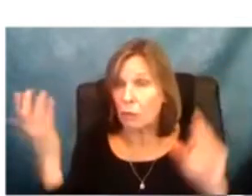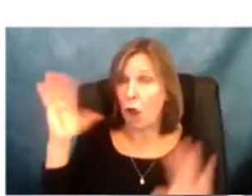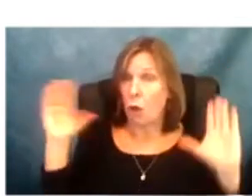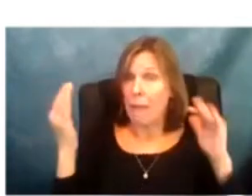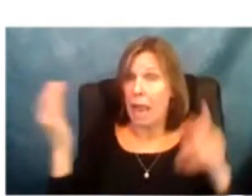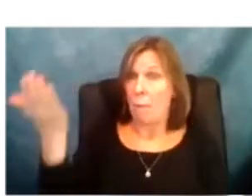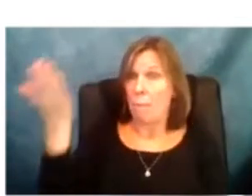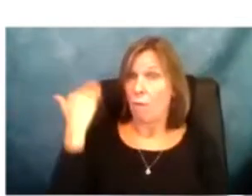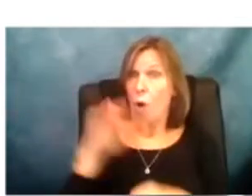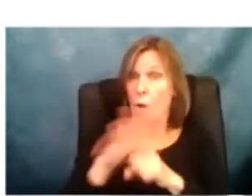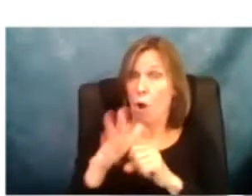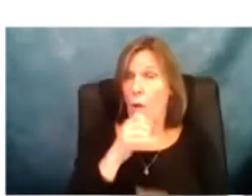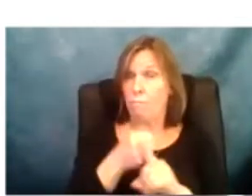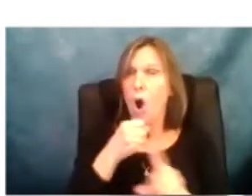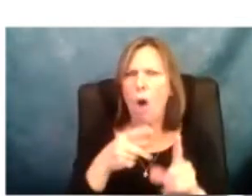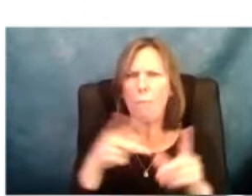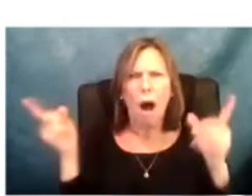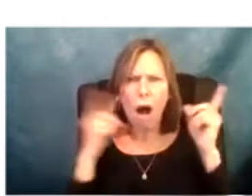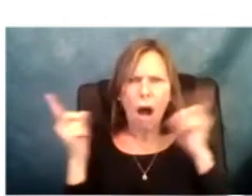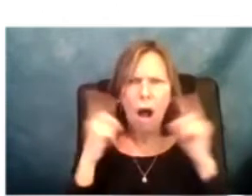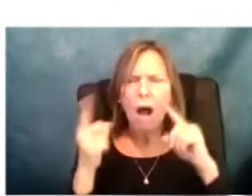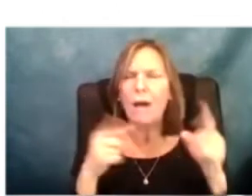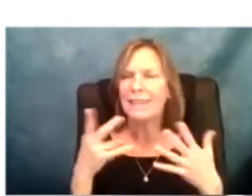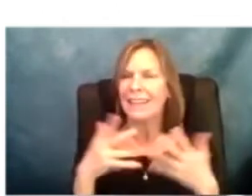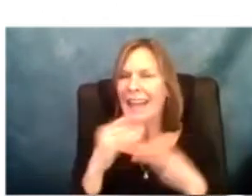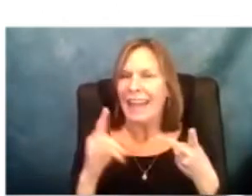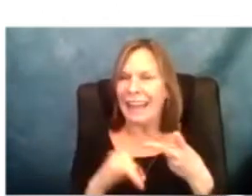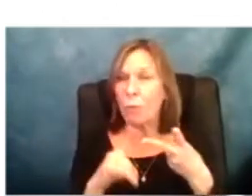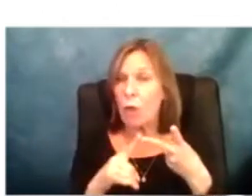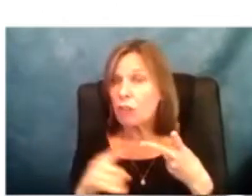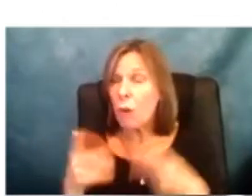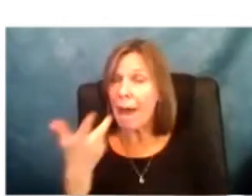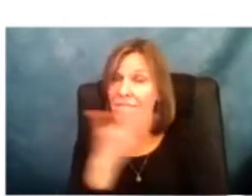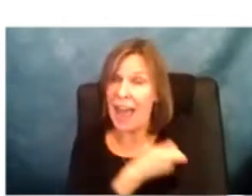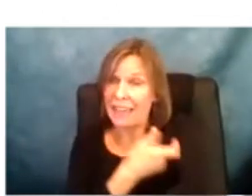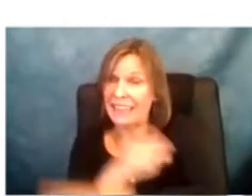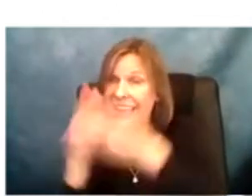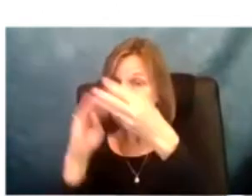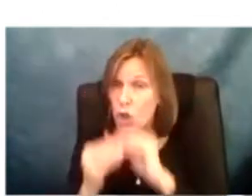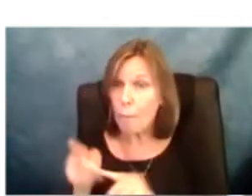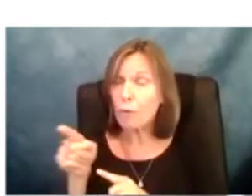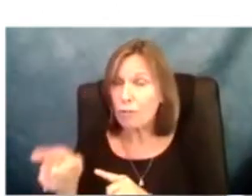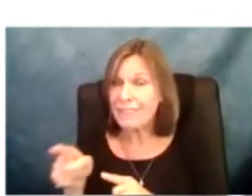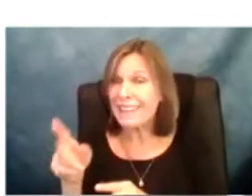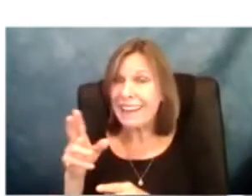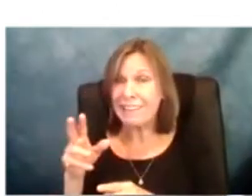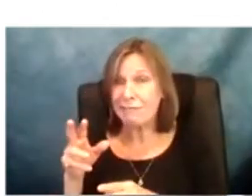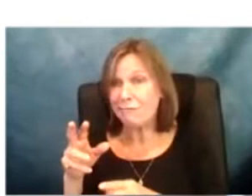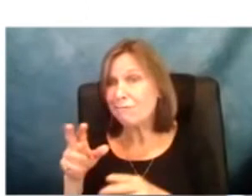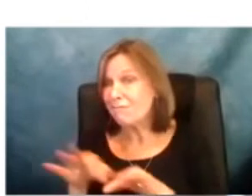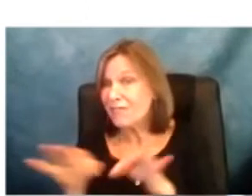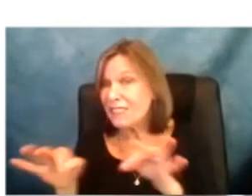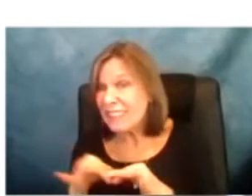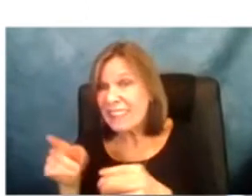And we also have vaccination rates in facilities. So we have staff and resident vaccination rates by facilities.